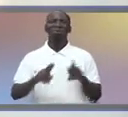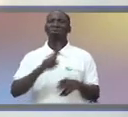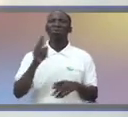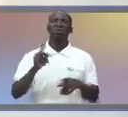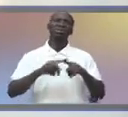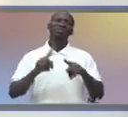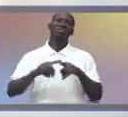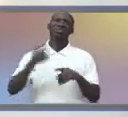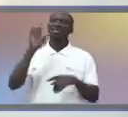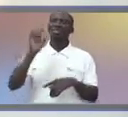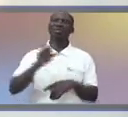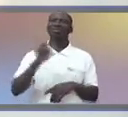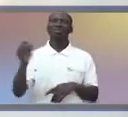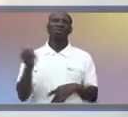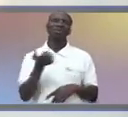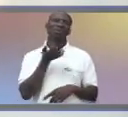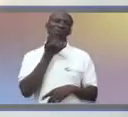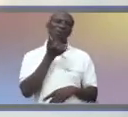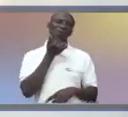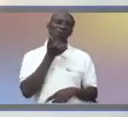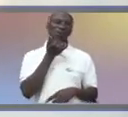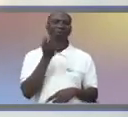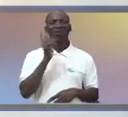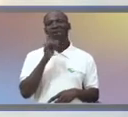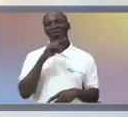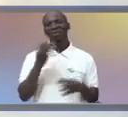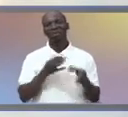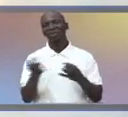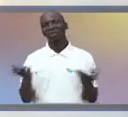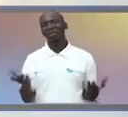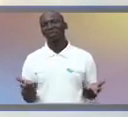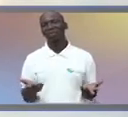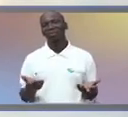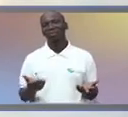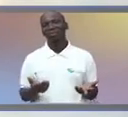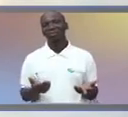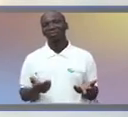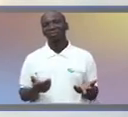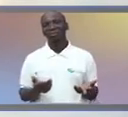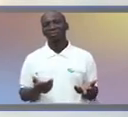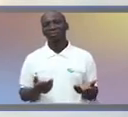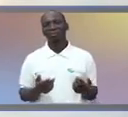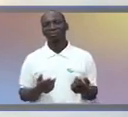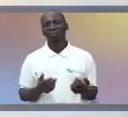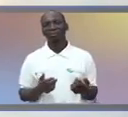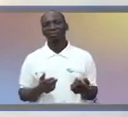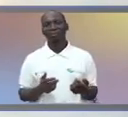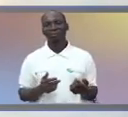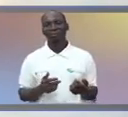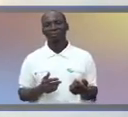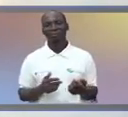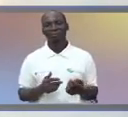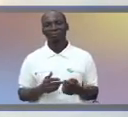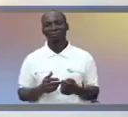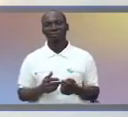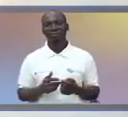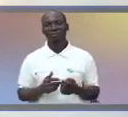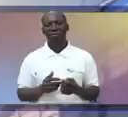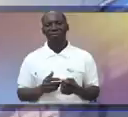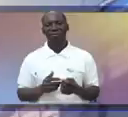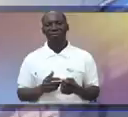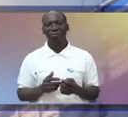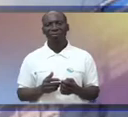be pete mo so na wo enu na e ka se fa esu bom e ka se am fa esu bom nti mo aya mo koto Ezekiel baby